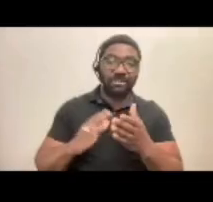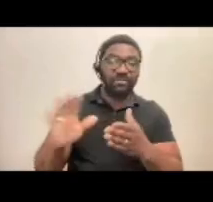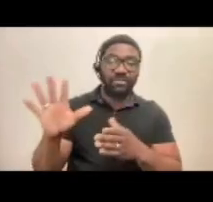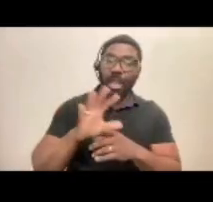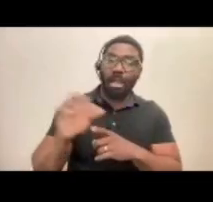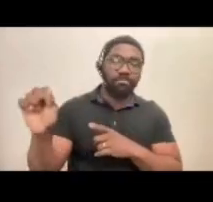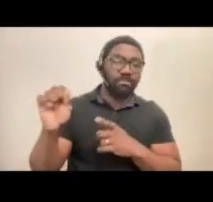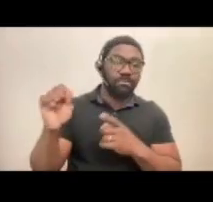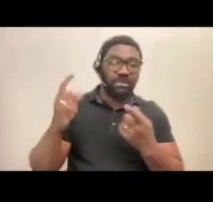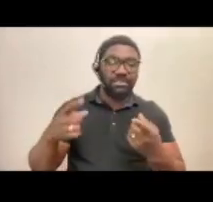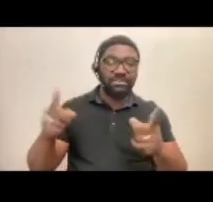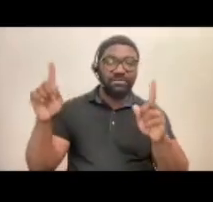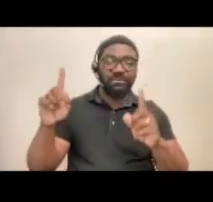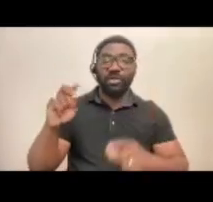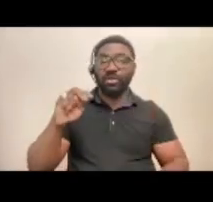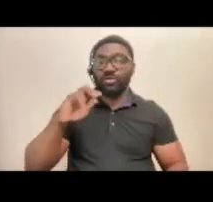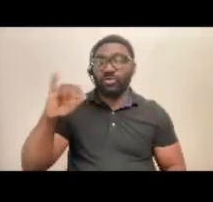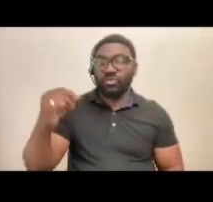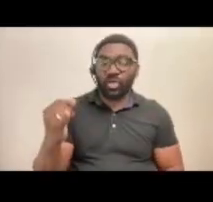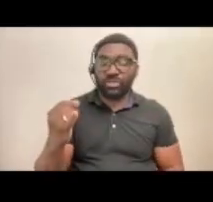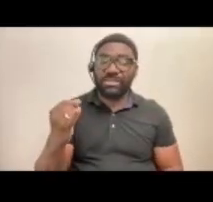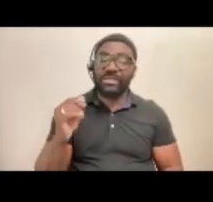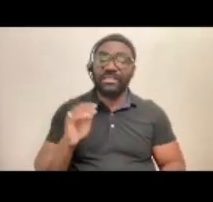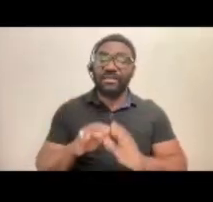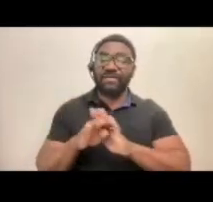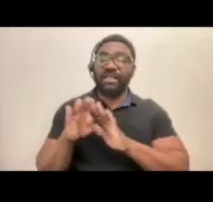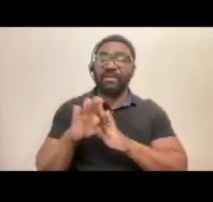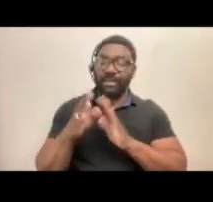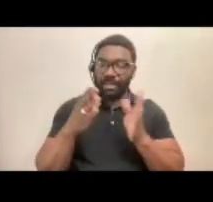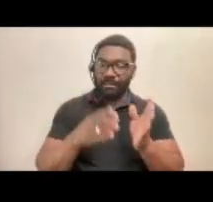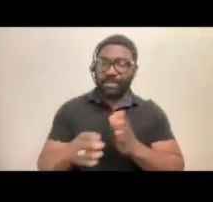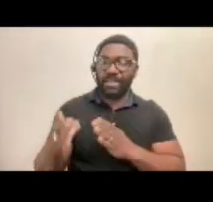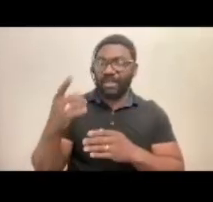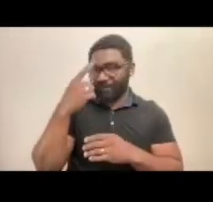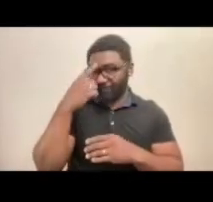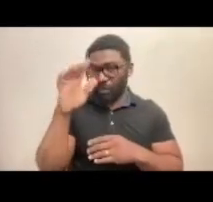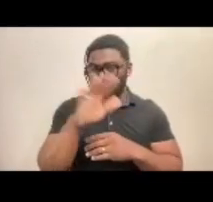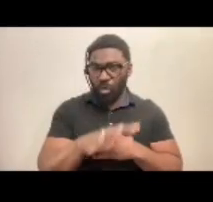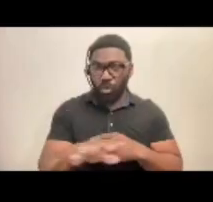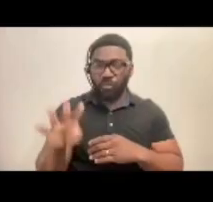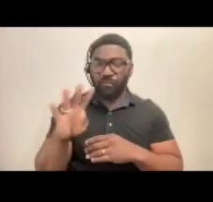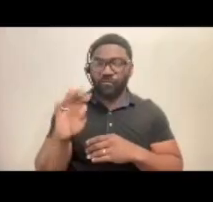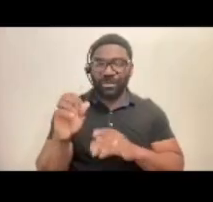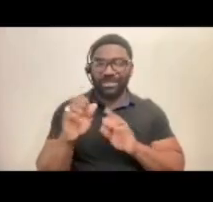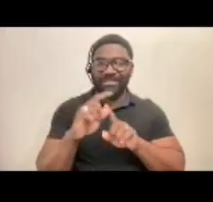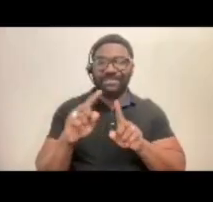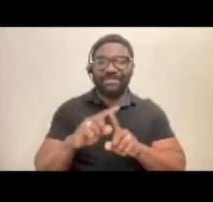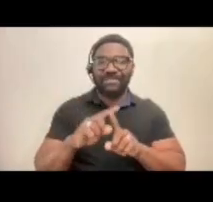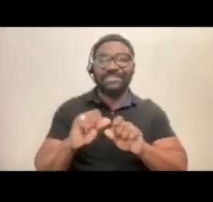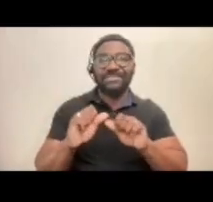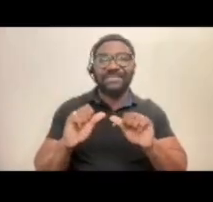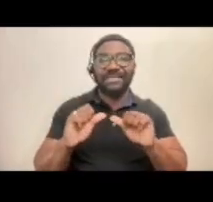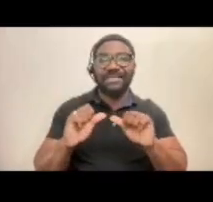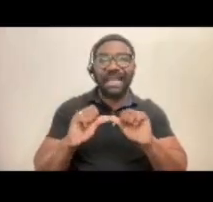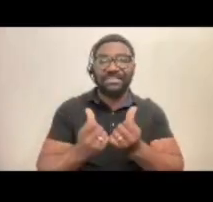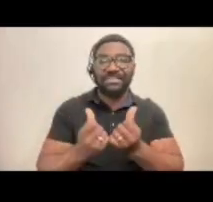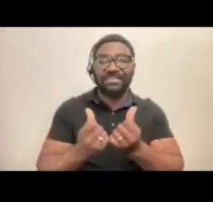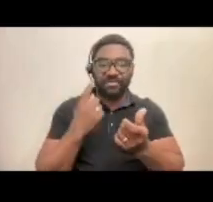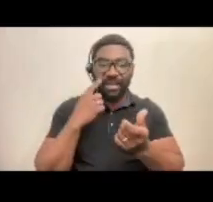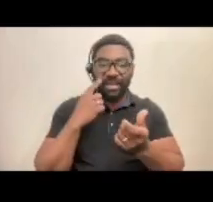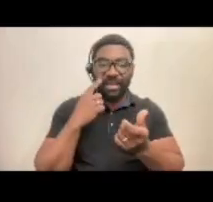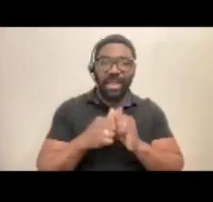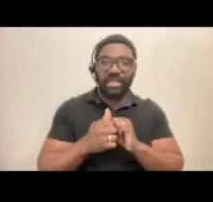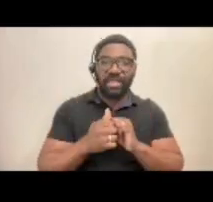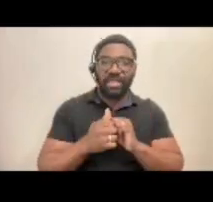is New Jersey developing a strategic plan across 40 state agencies as to how they are going to address the direct care